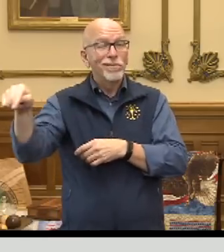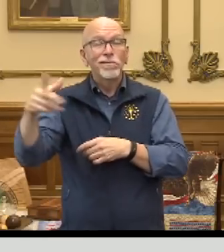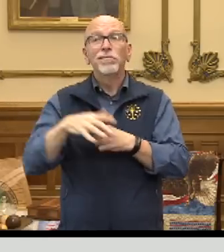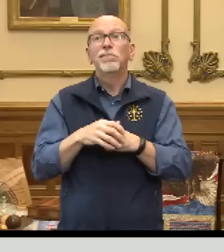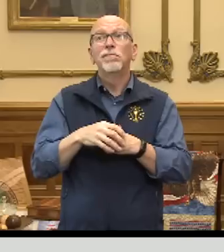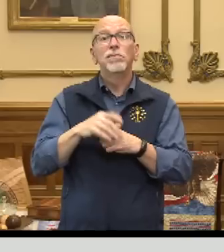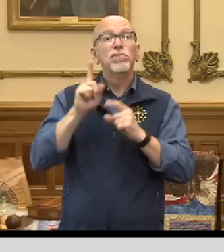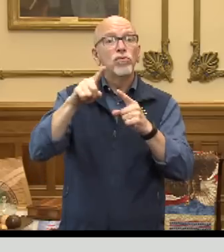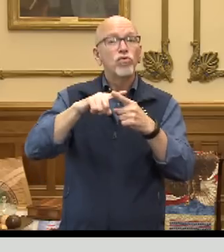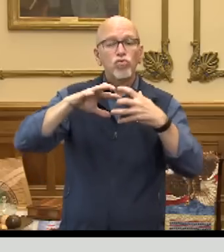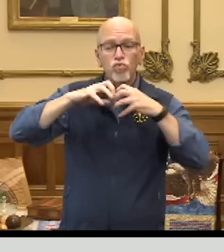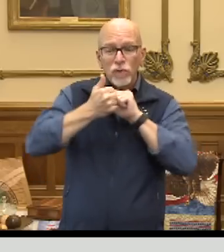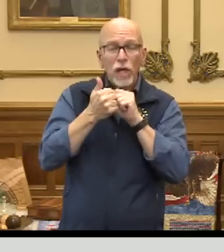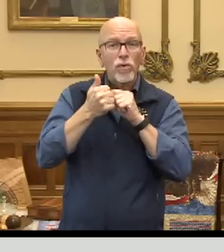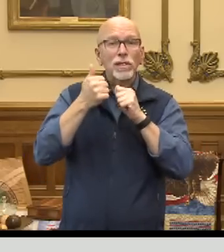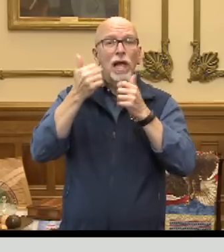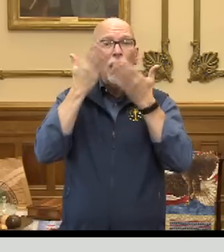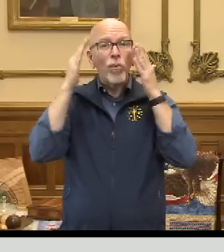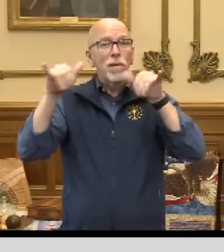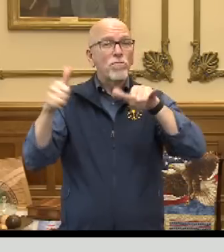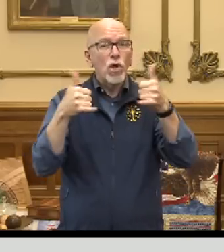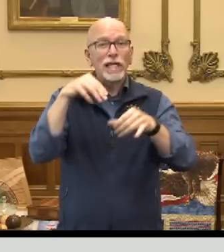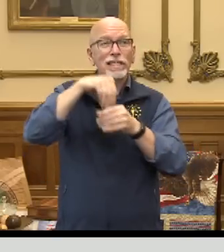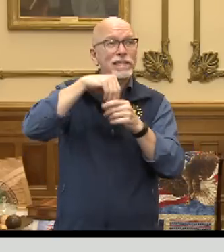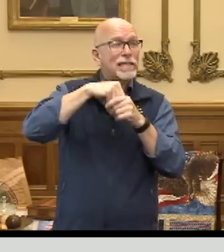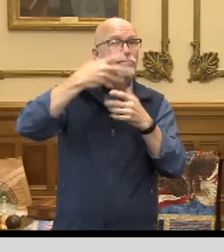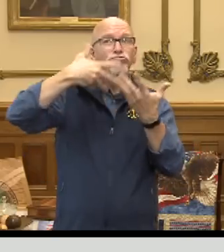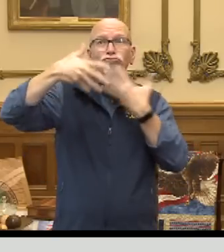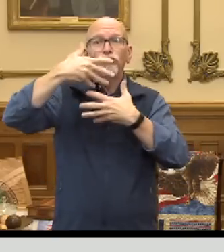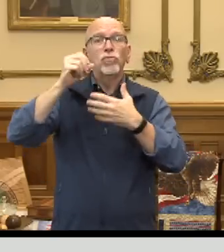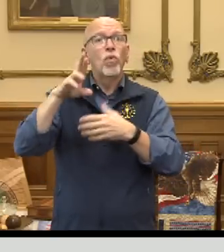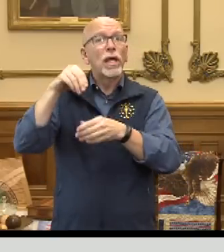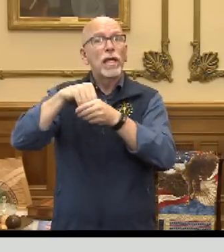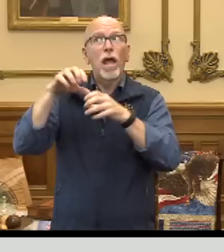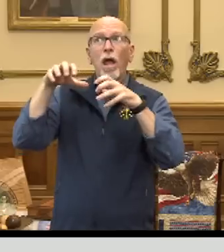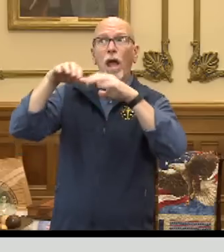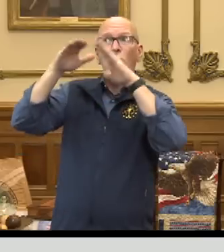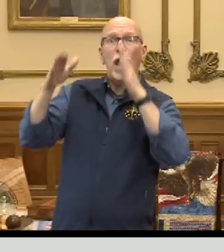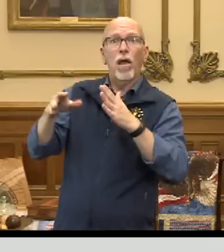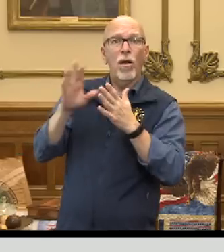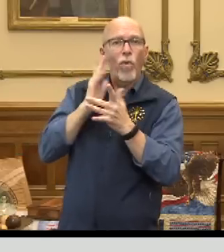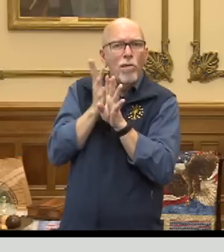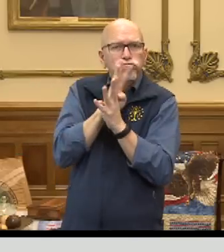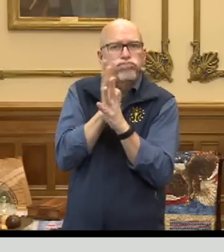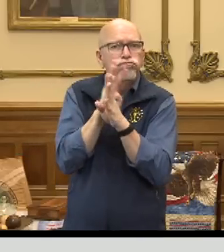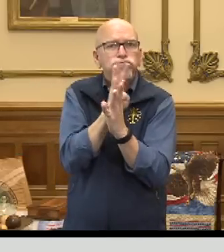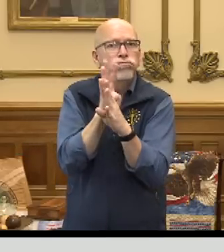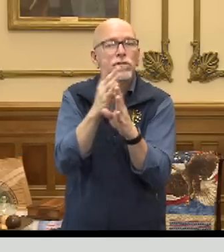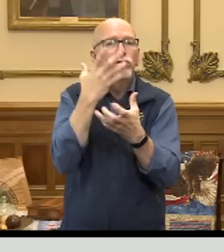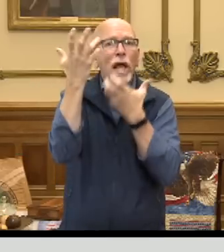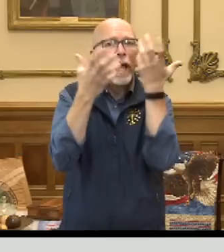attending crowded costume parties held indoors, going to an indoor haunted house where people may be crowded together and screaming, going on hay